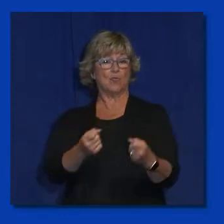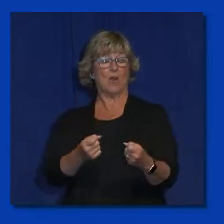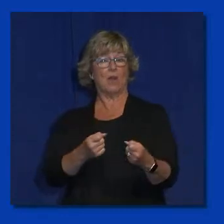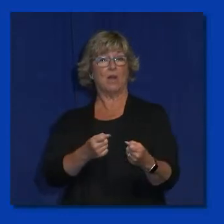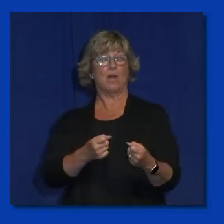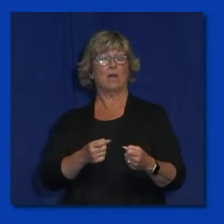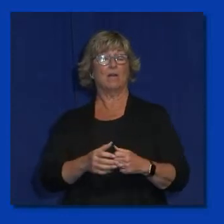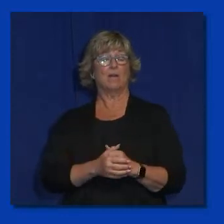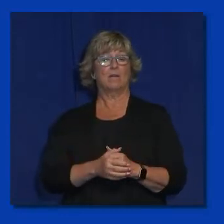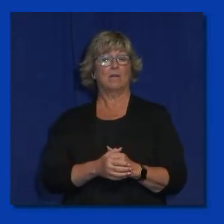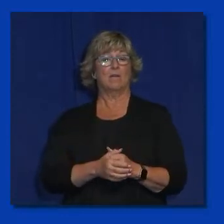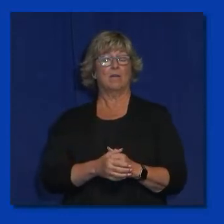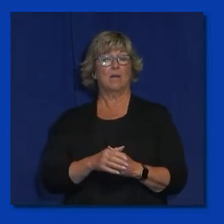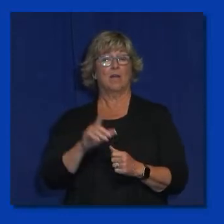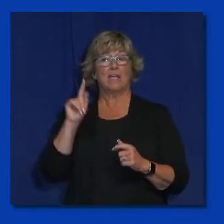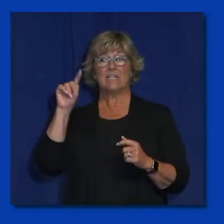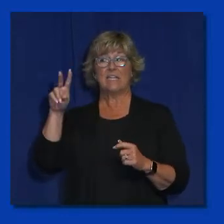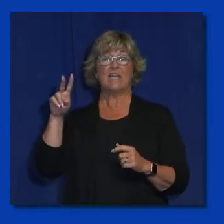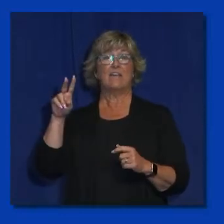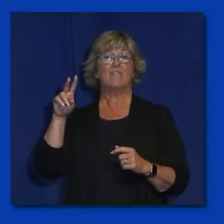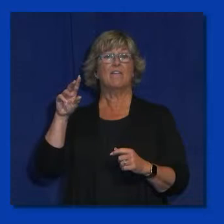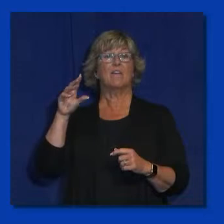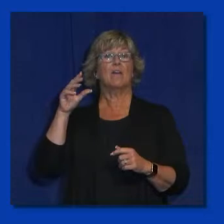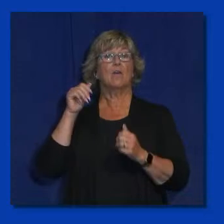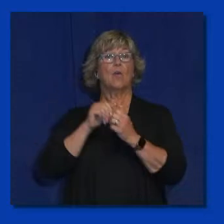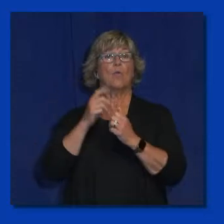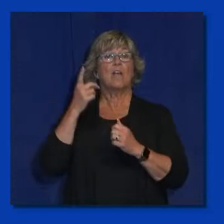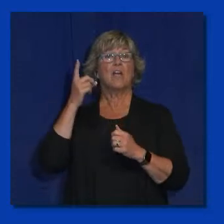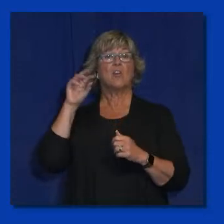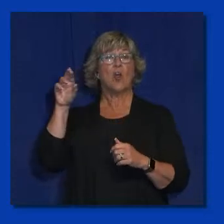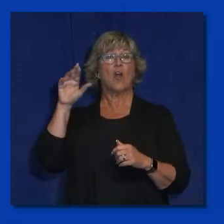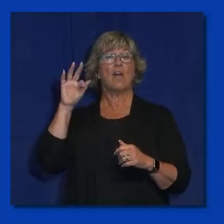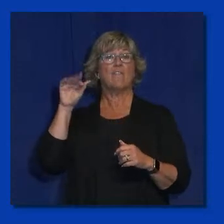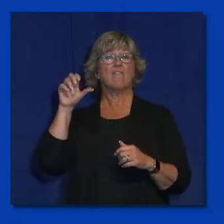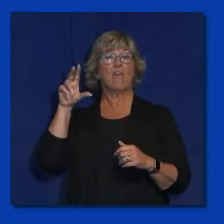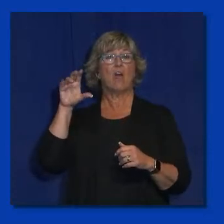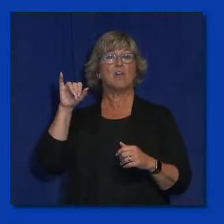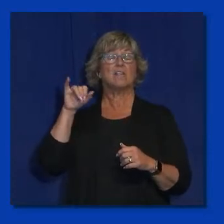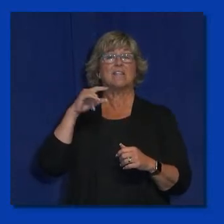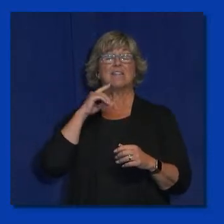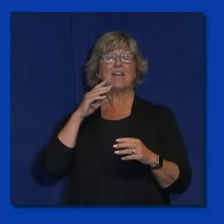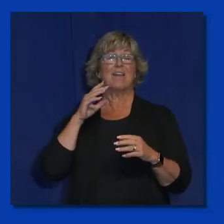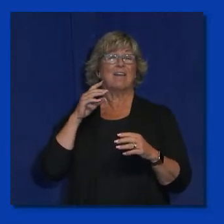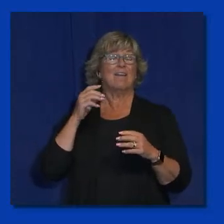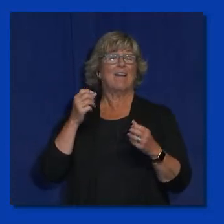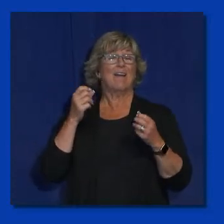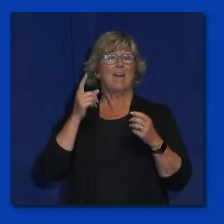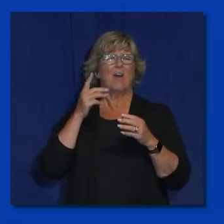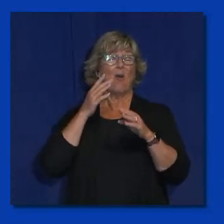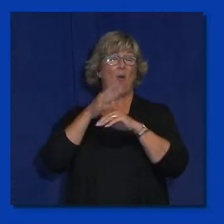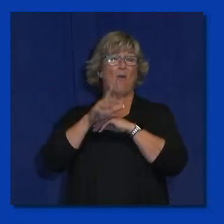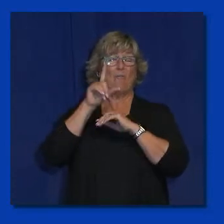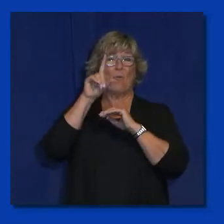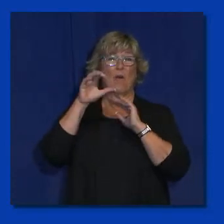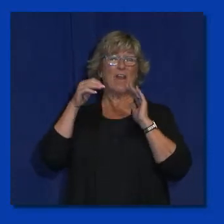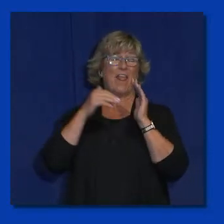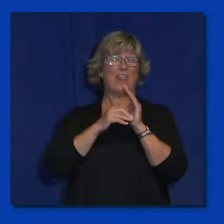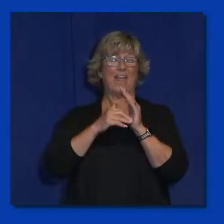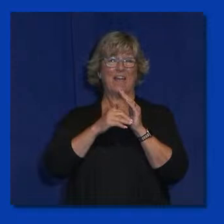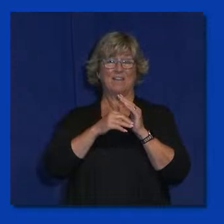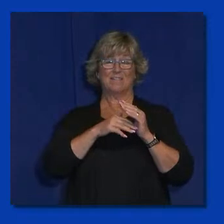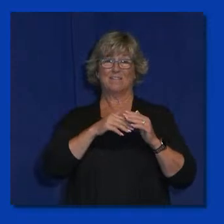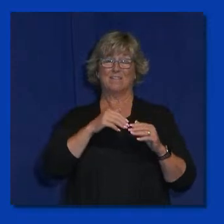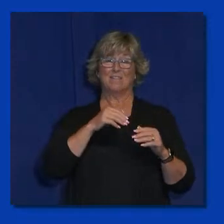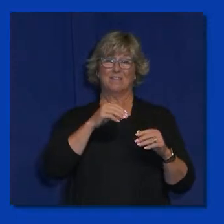turned off the TV, there was Dr. Fauci reminding us 4 days in a row with cases now over 100,000. Our positivity rate came in this